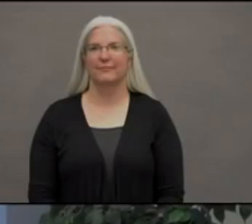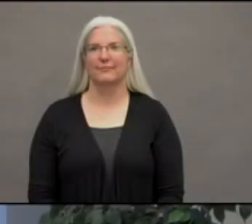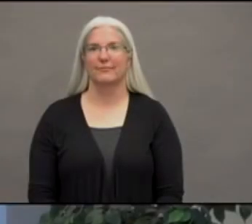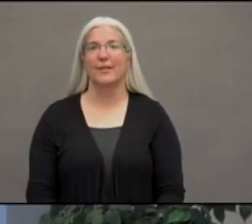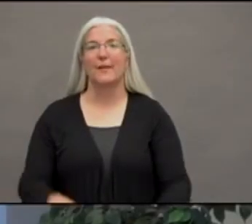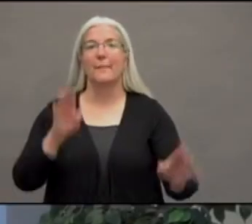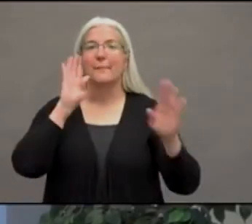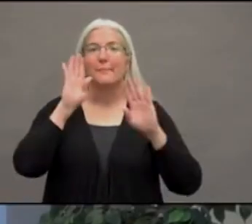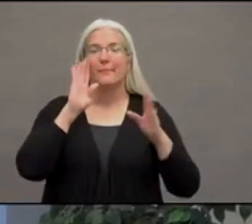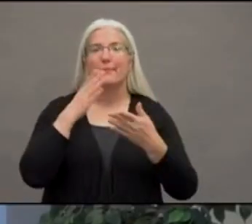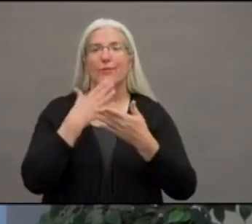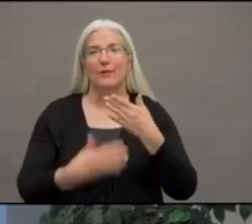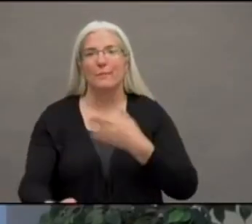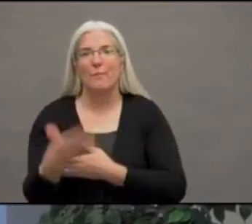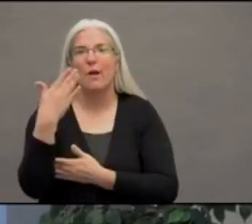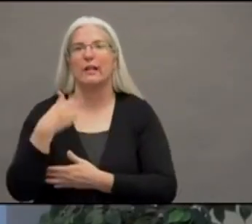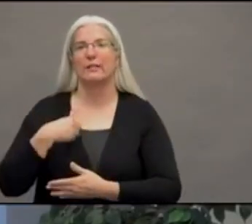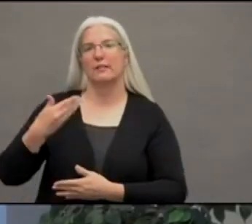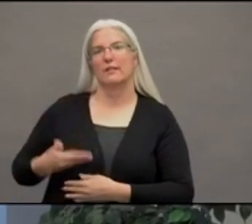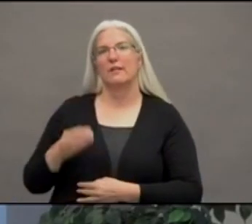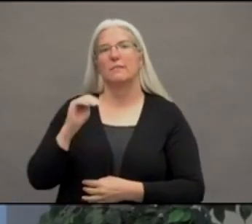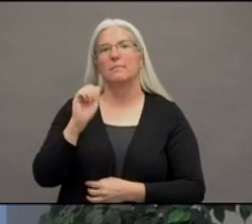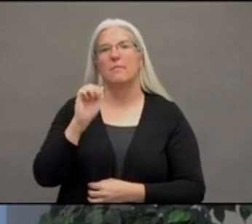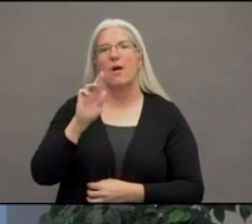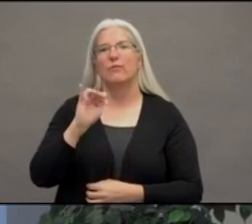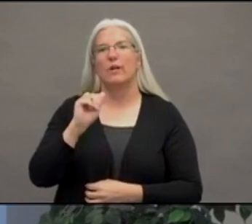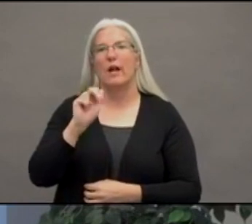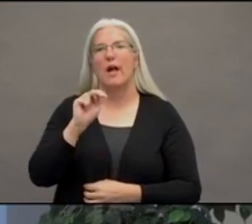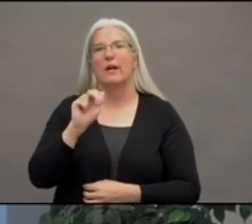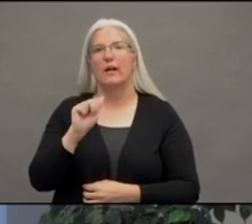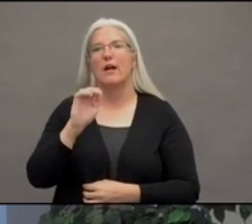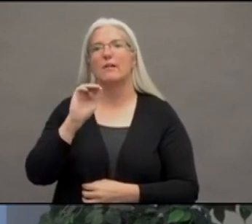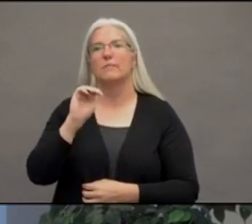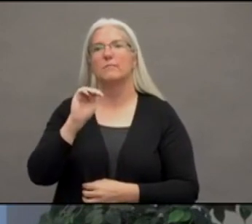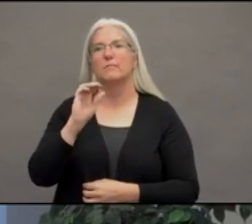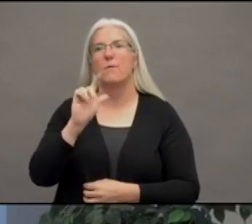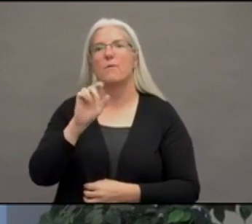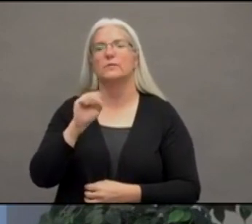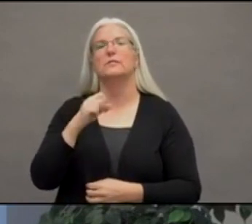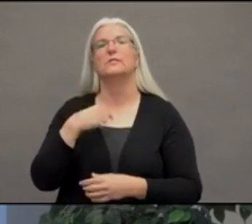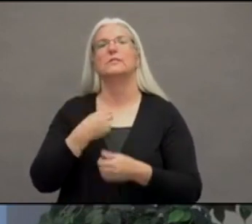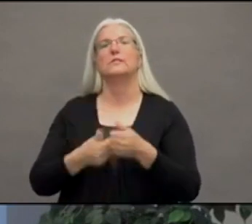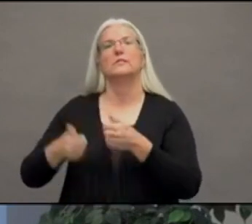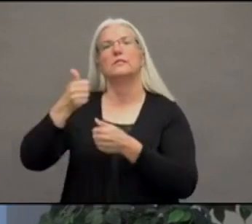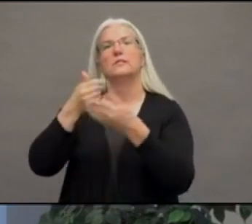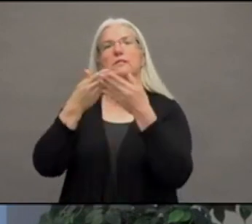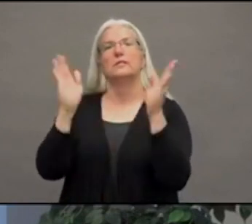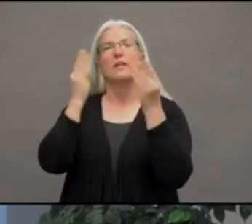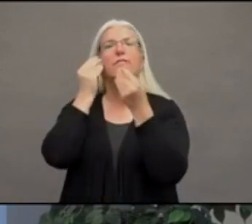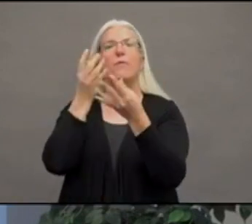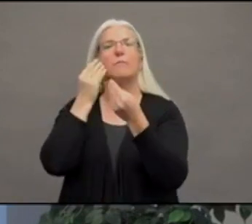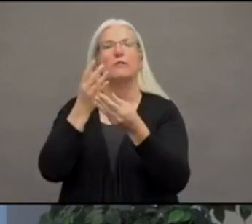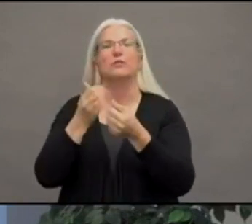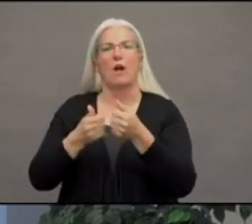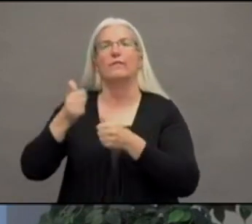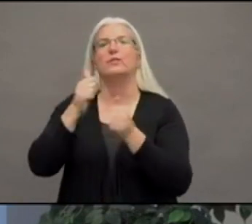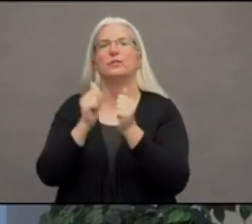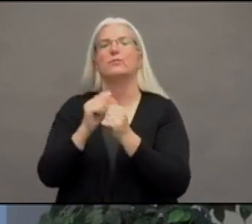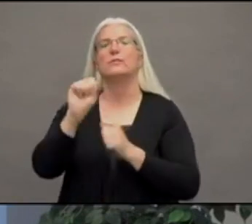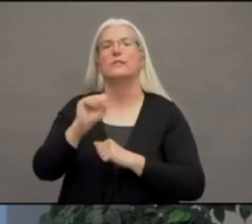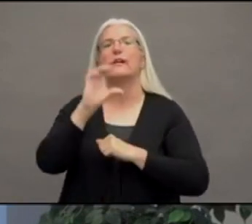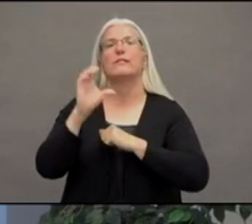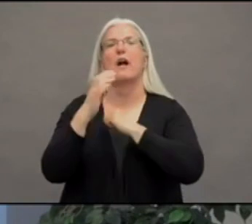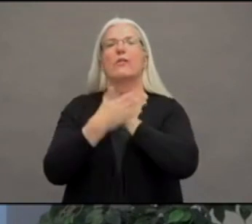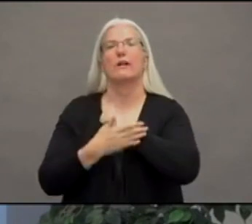Good morning. My name is Mariana Moles, and I'm a Public Information Officer with the County of Santa Clara here at the Emergency Operations